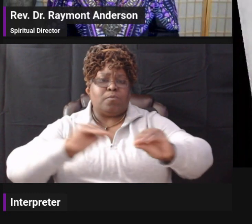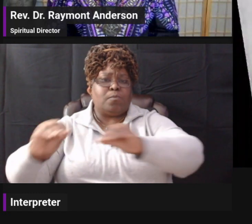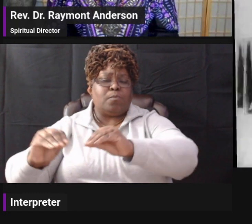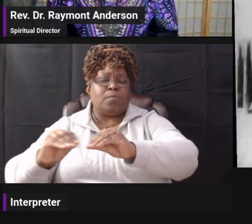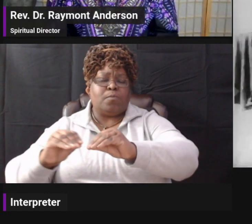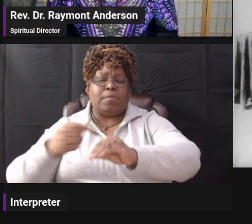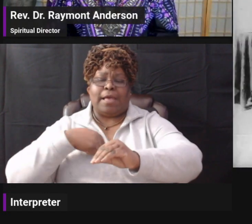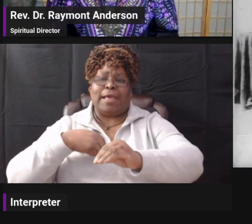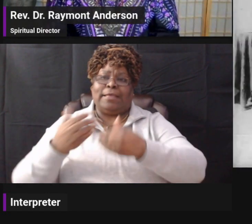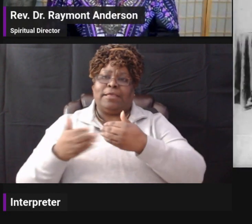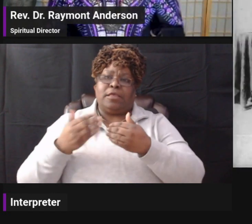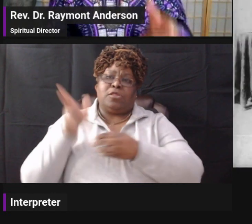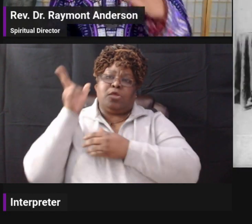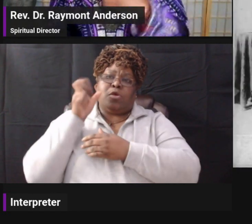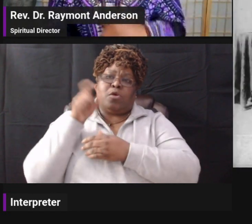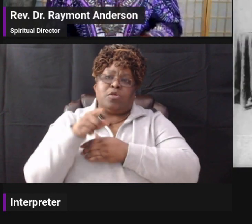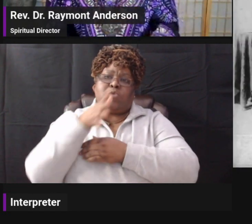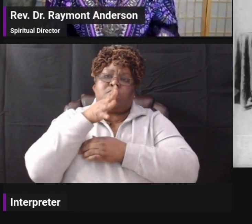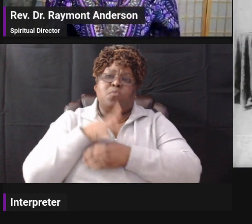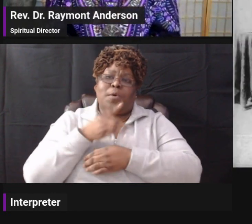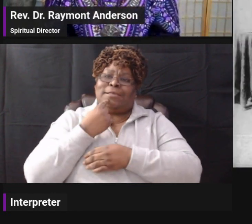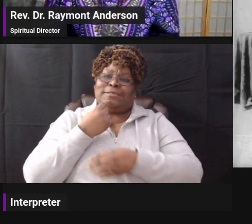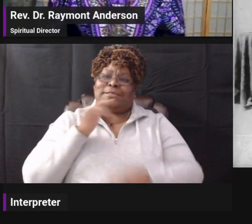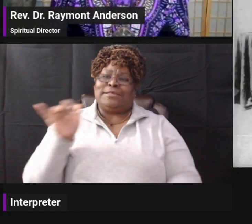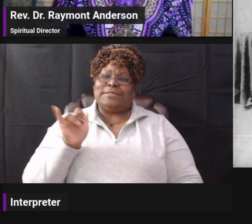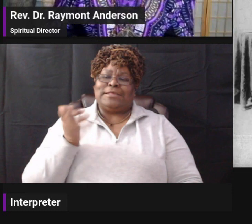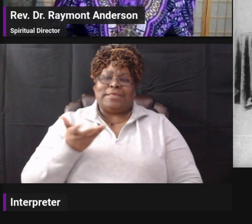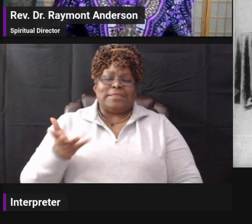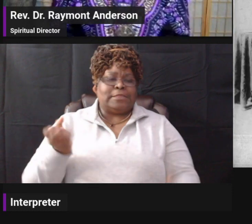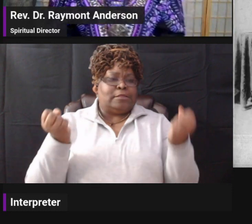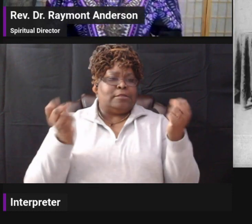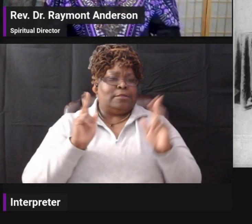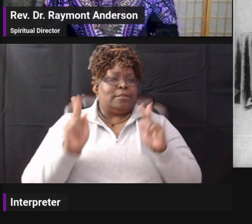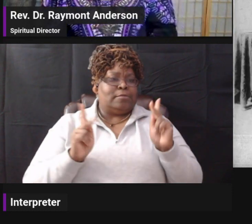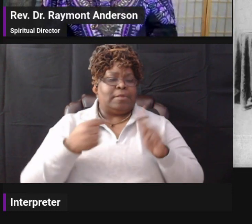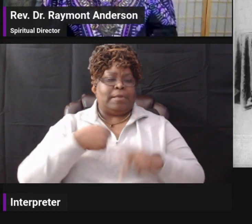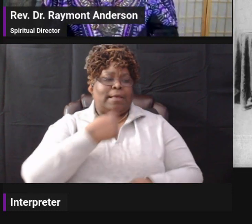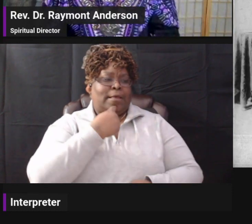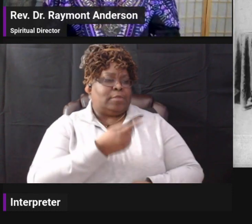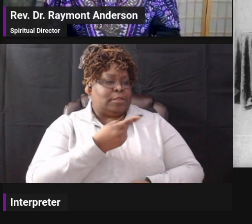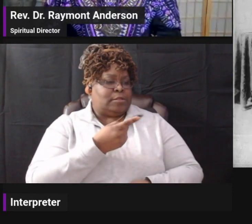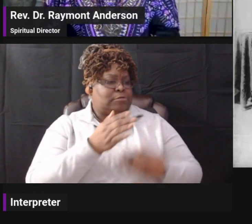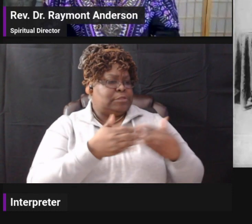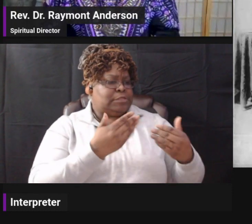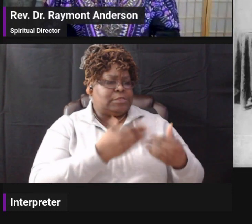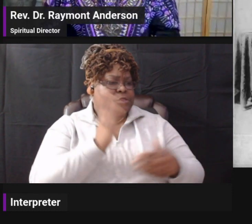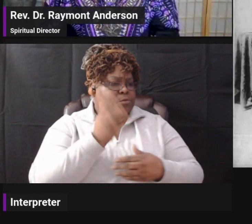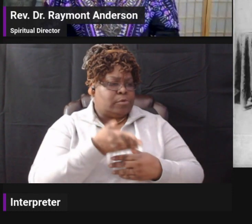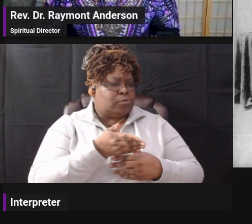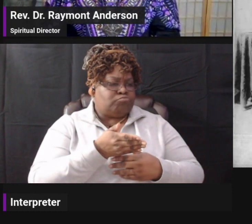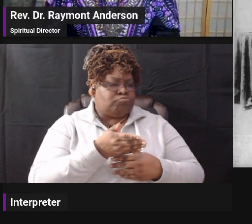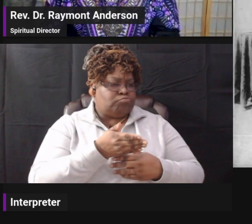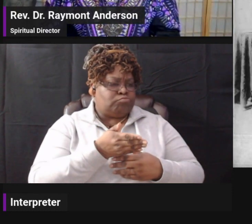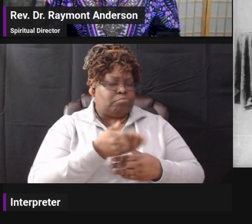it. I could very easily have heard this woman say that exact same thing to many people. I'm not telling you it's